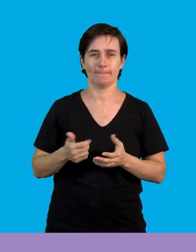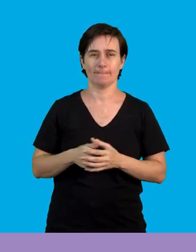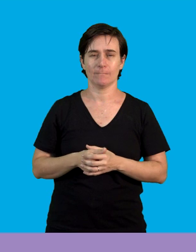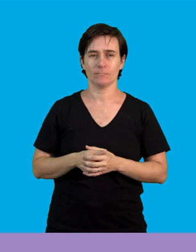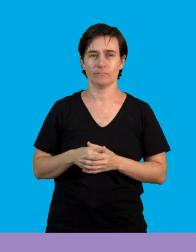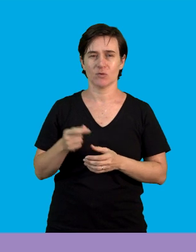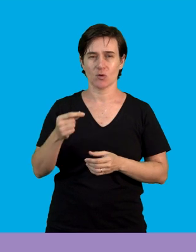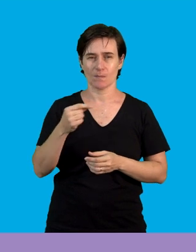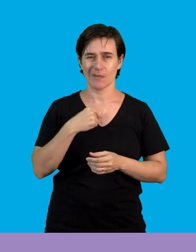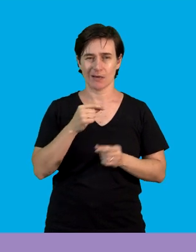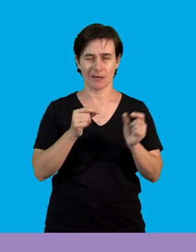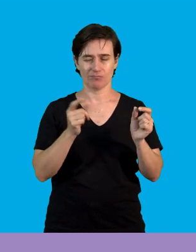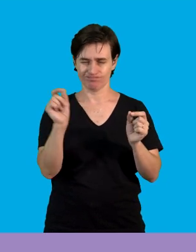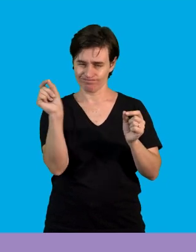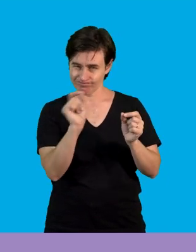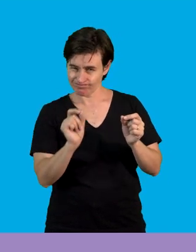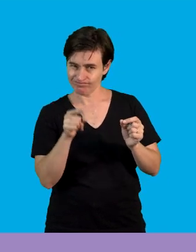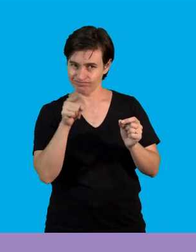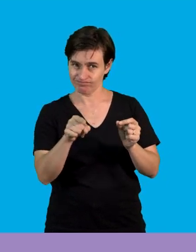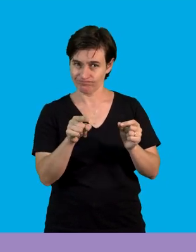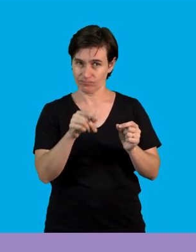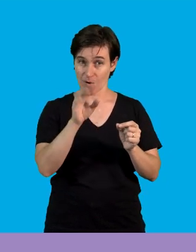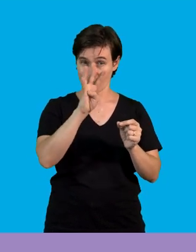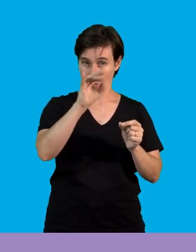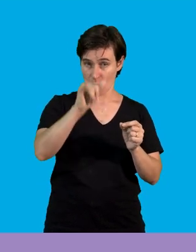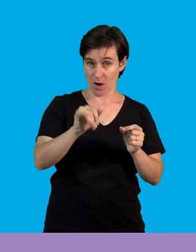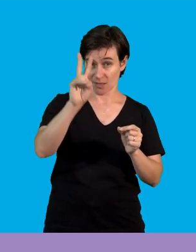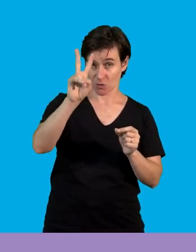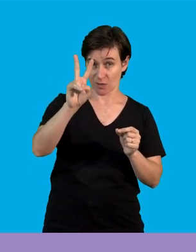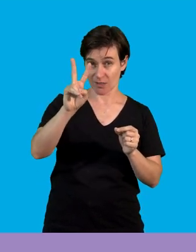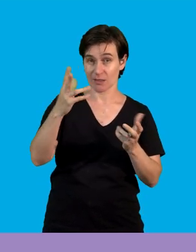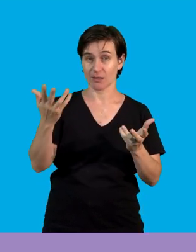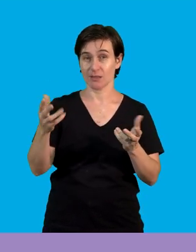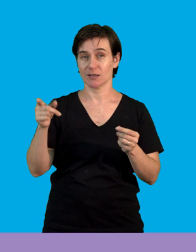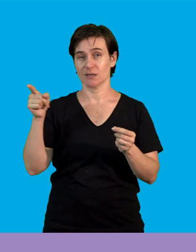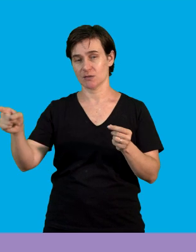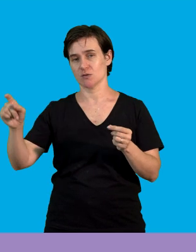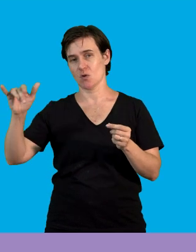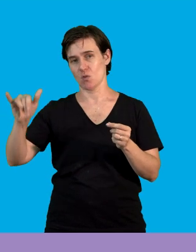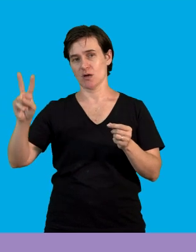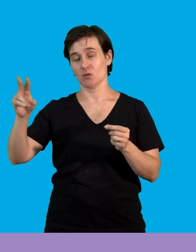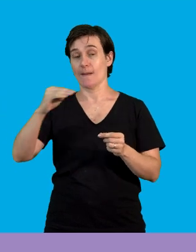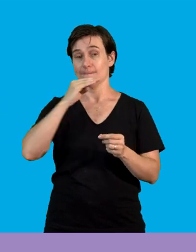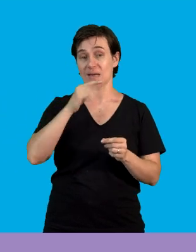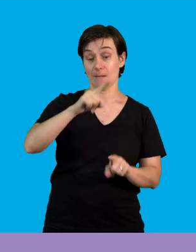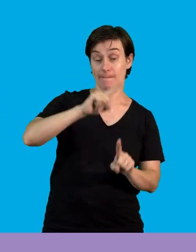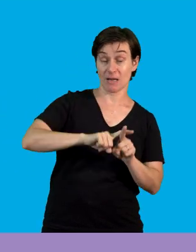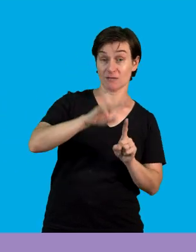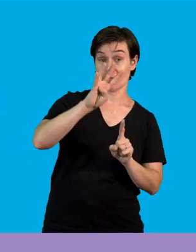mark on it. I have 4y squared and I have y squared. So it will be plus 4y